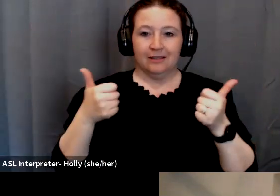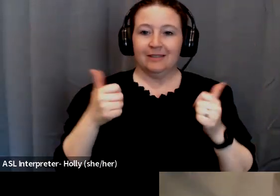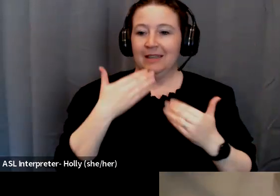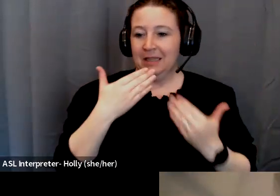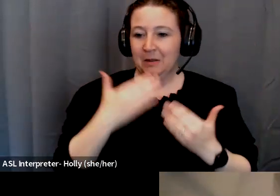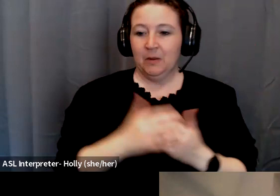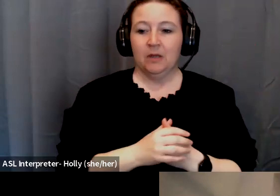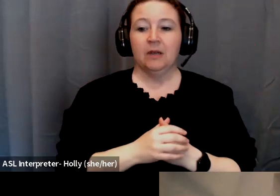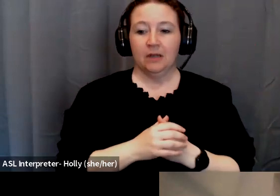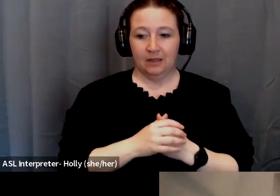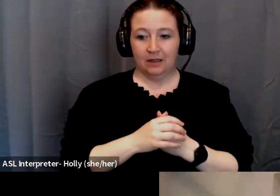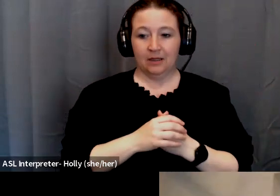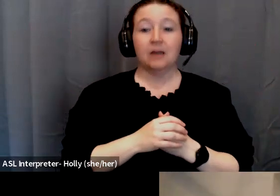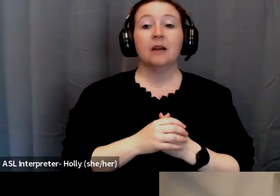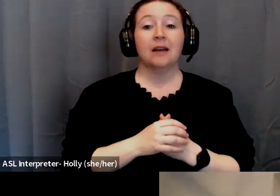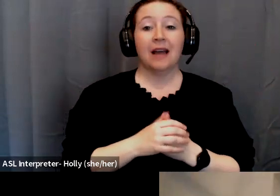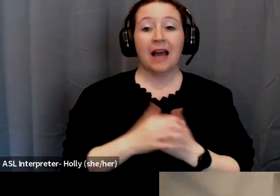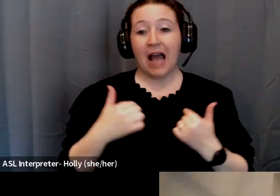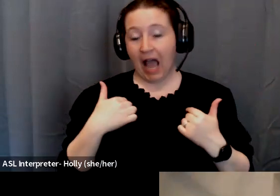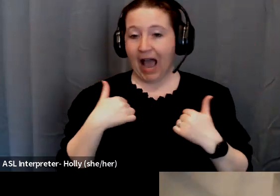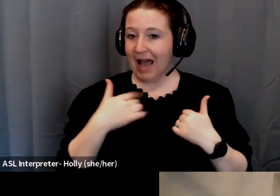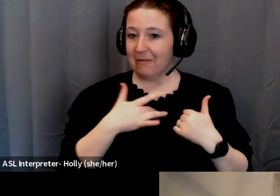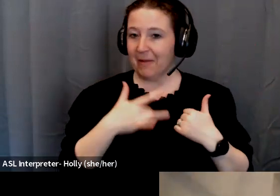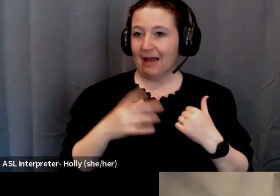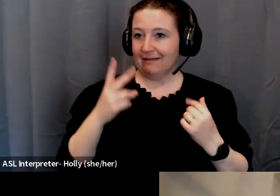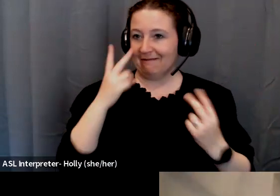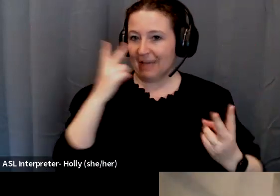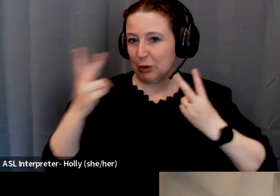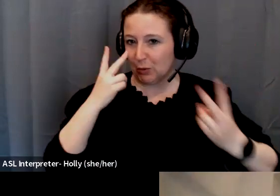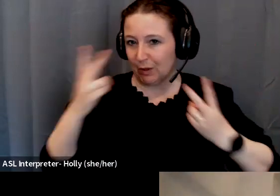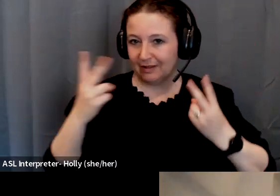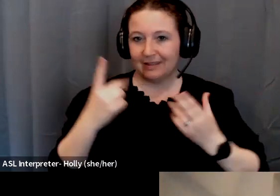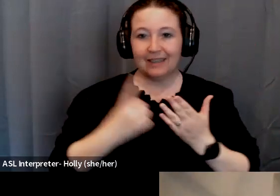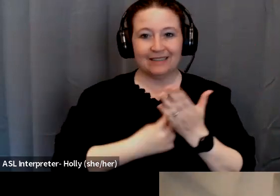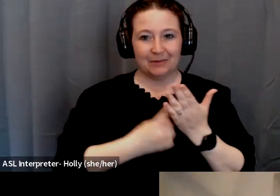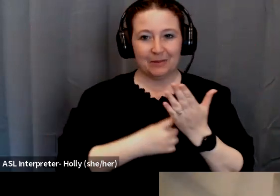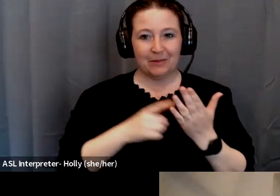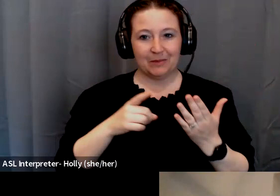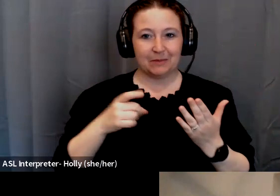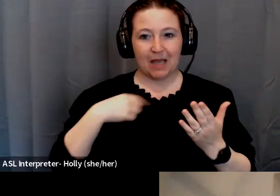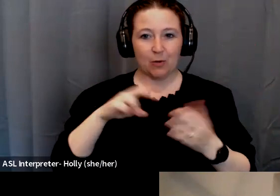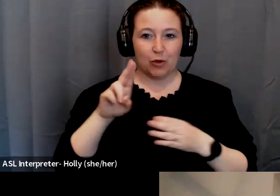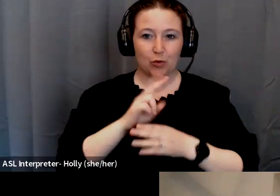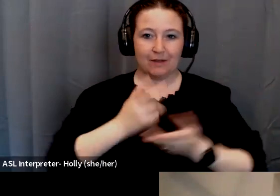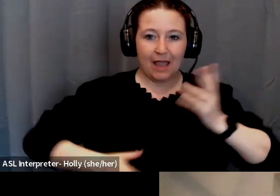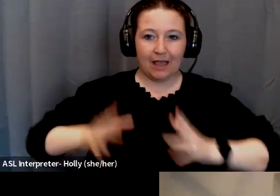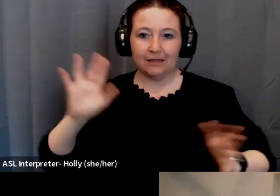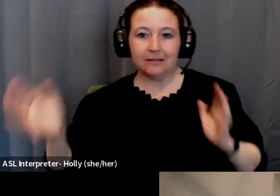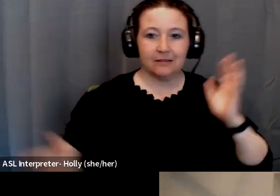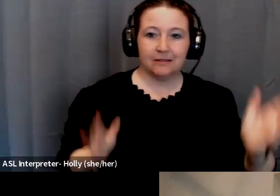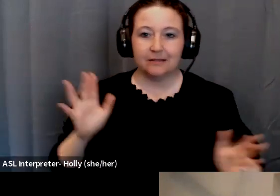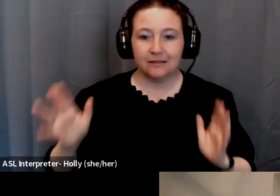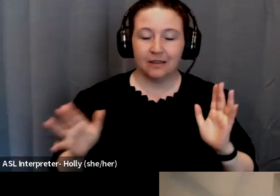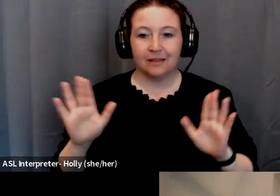you. I'm kind of a visual learner and sometimes a visual speaker. So don't let my